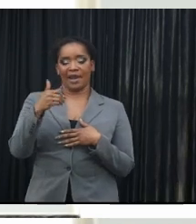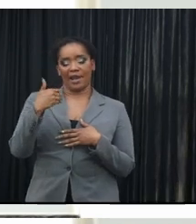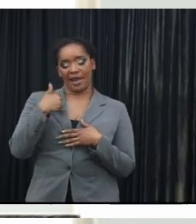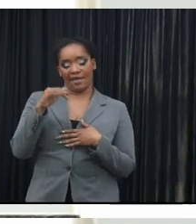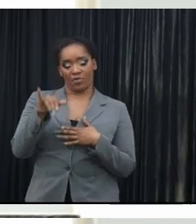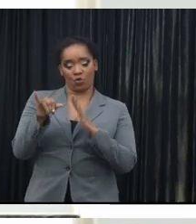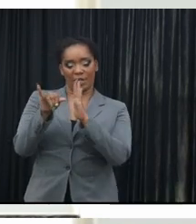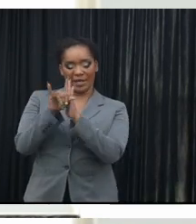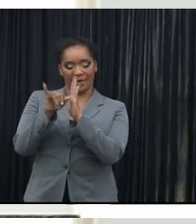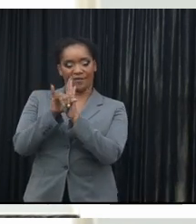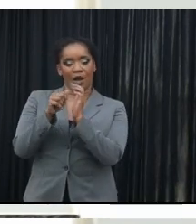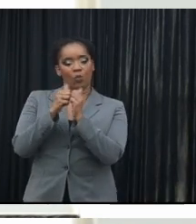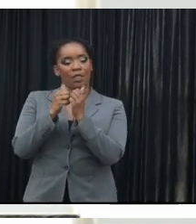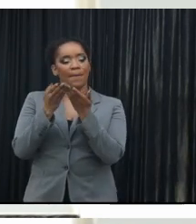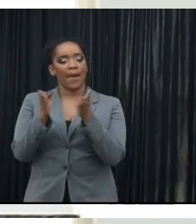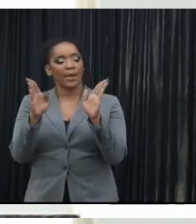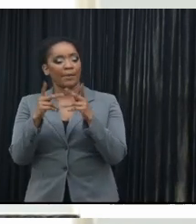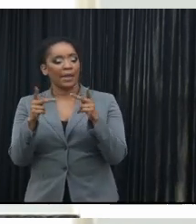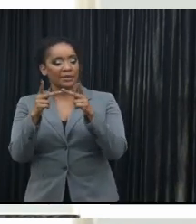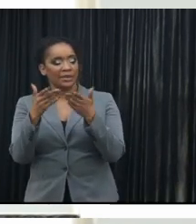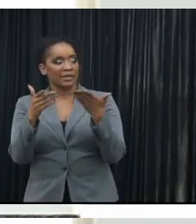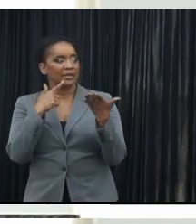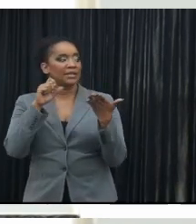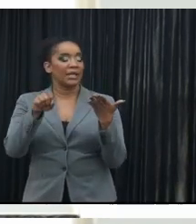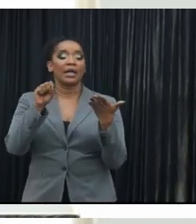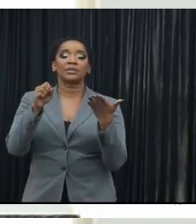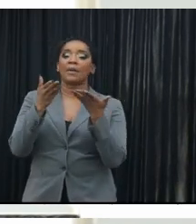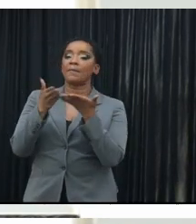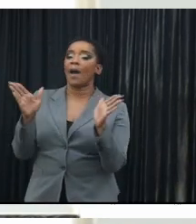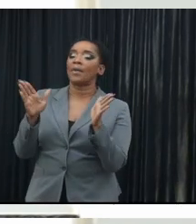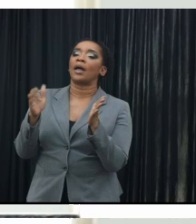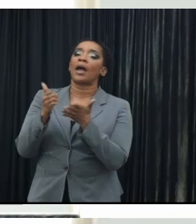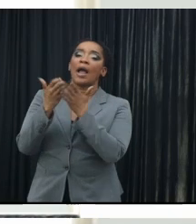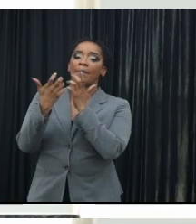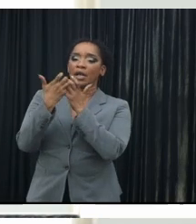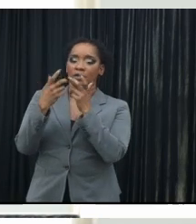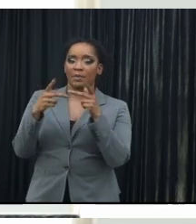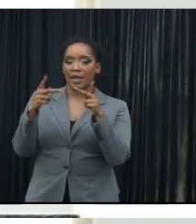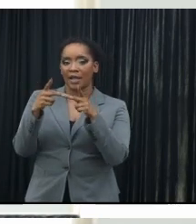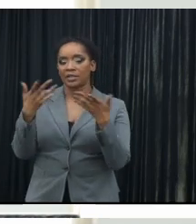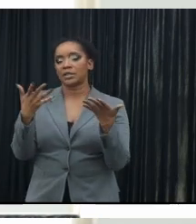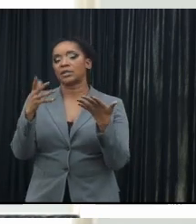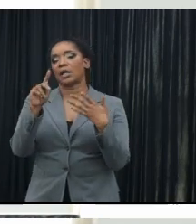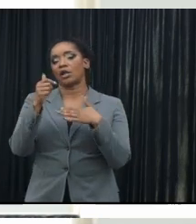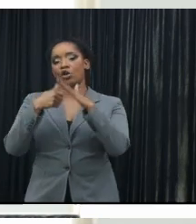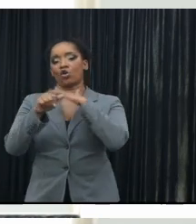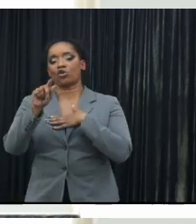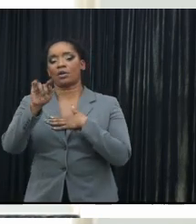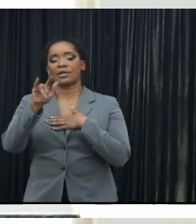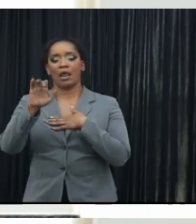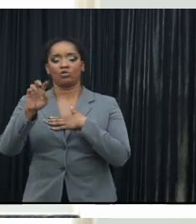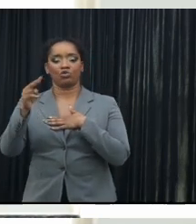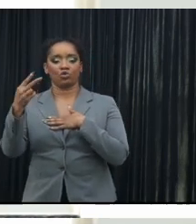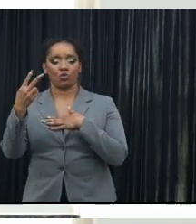of public accommodations, public service. Right, so like the public accommodation places, I just referenced like Title II of the